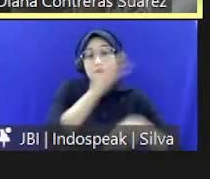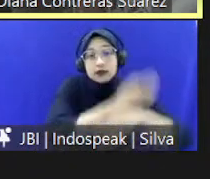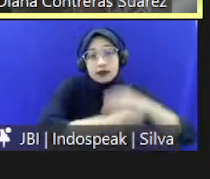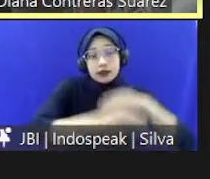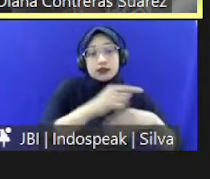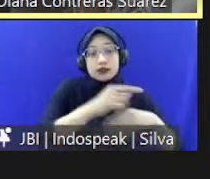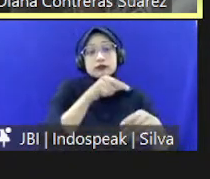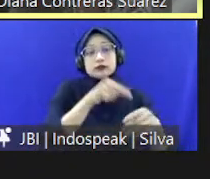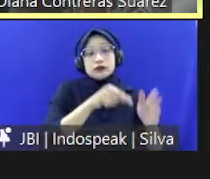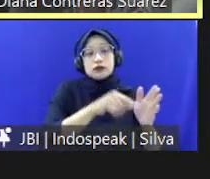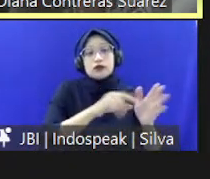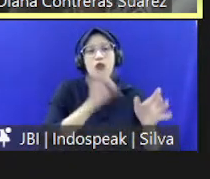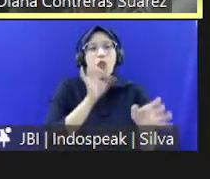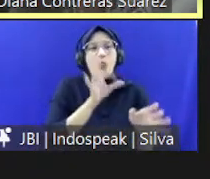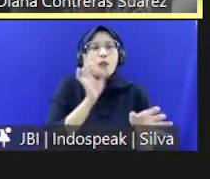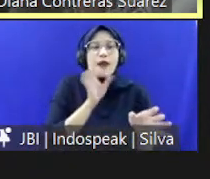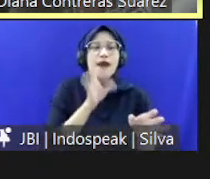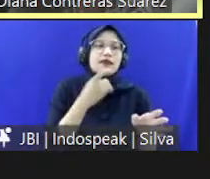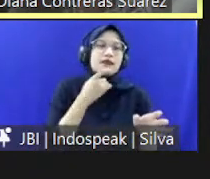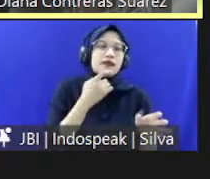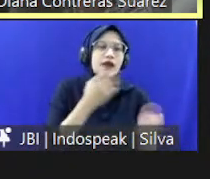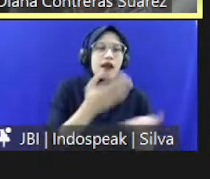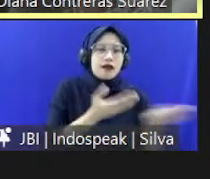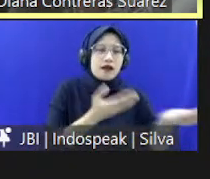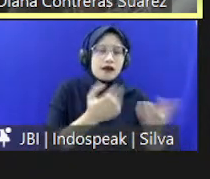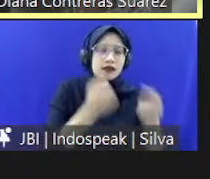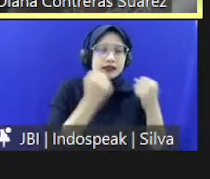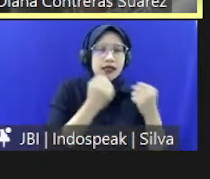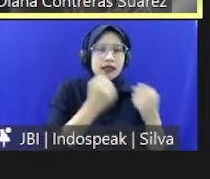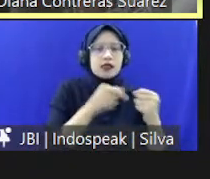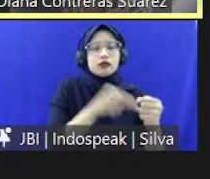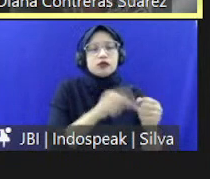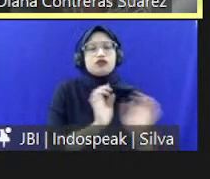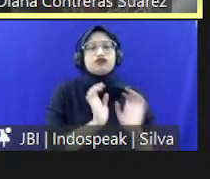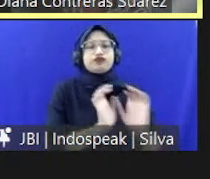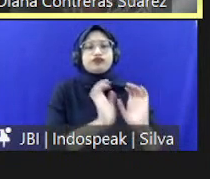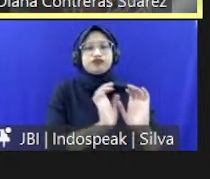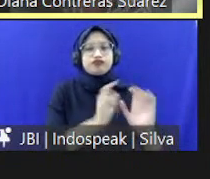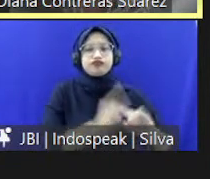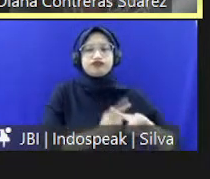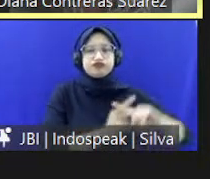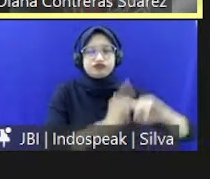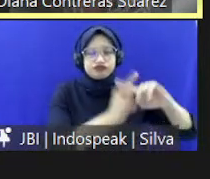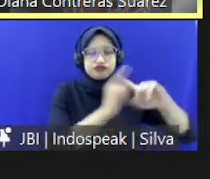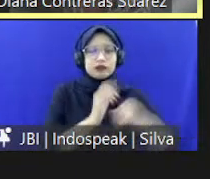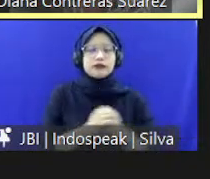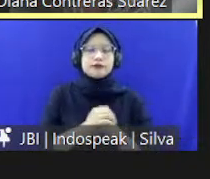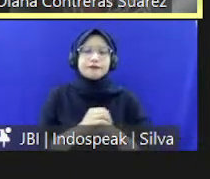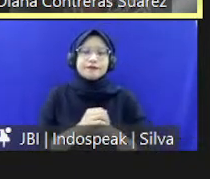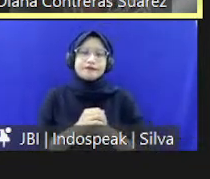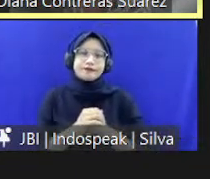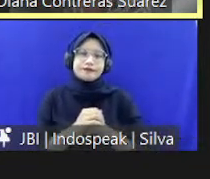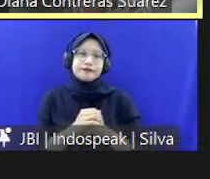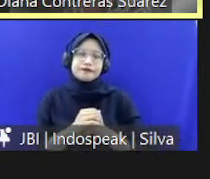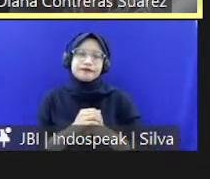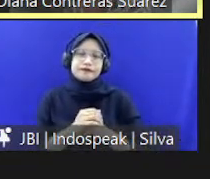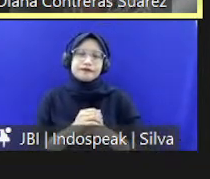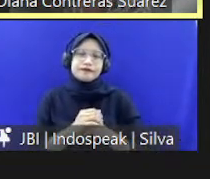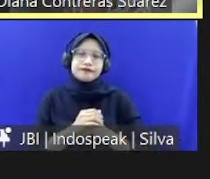more for those who have severe limitations. That would suggest that these particular